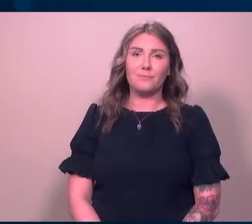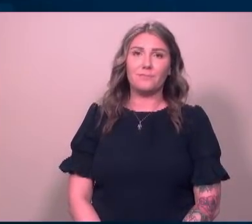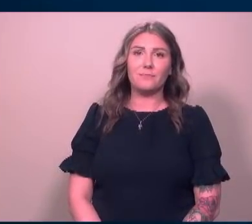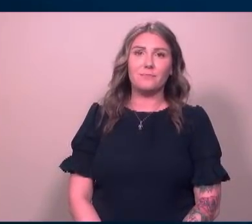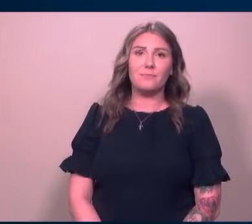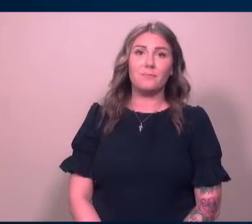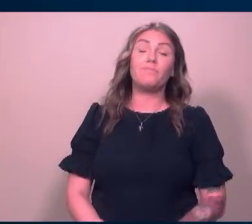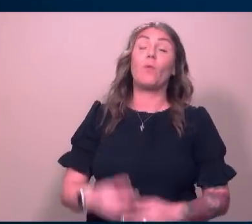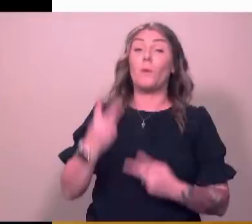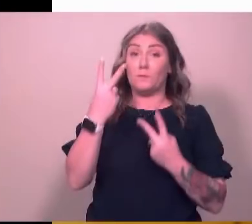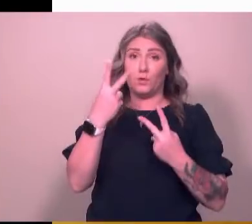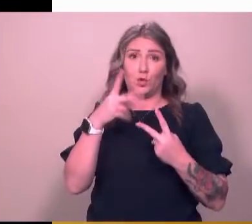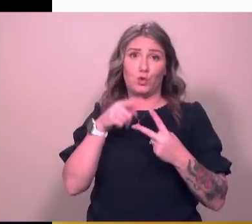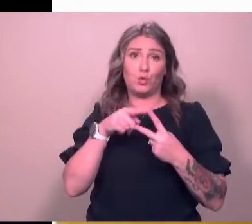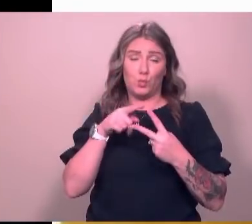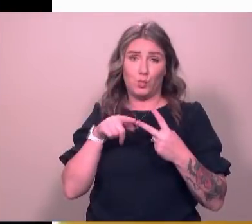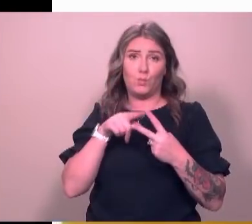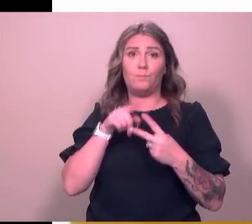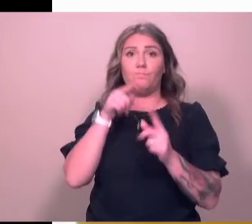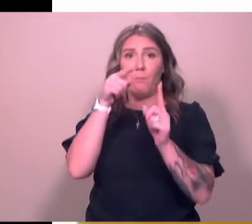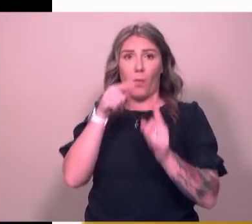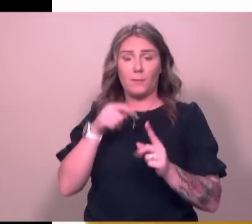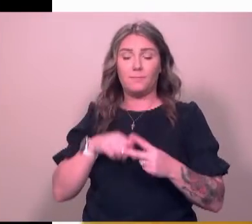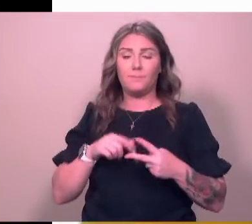I have 2 points. One is